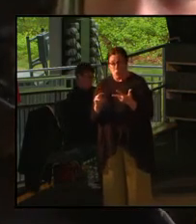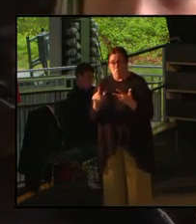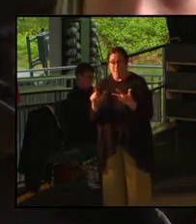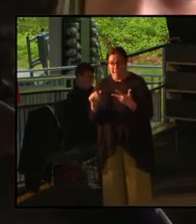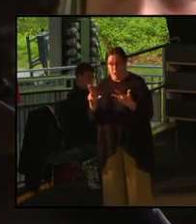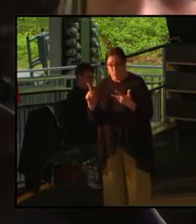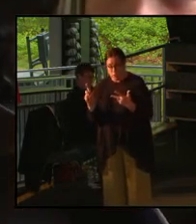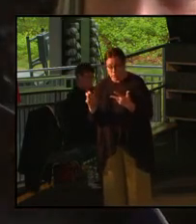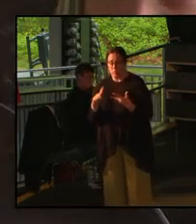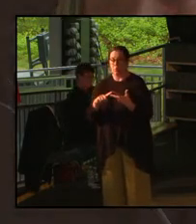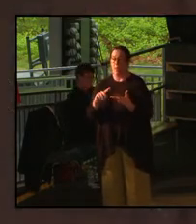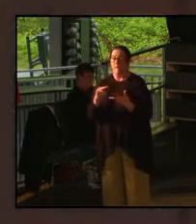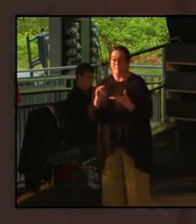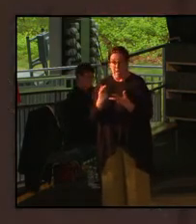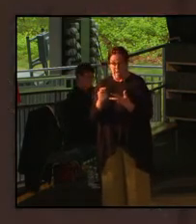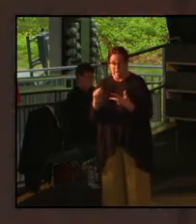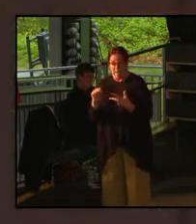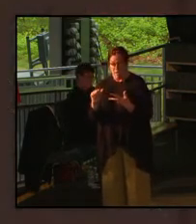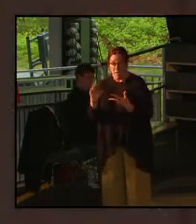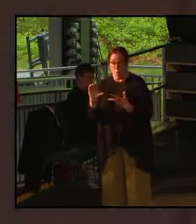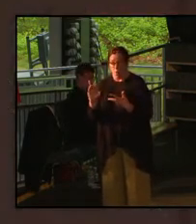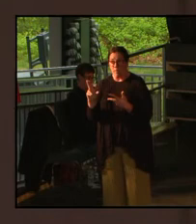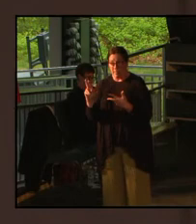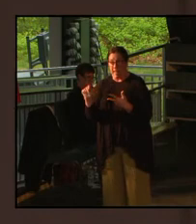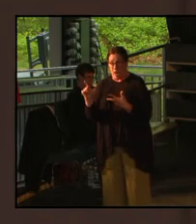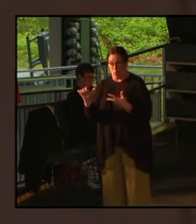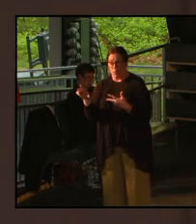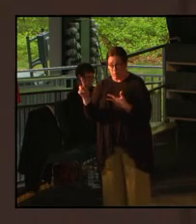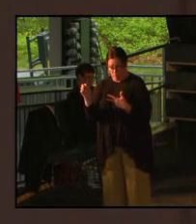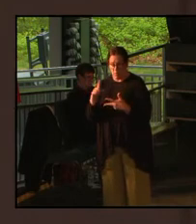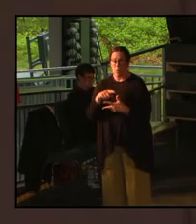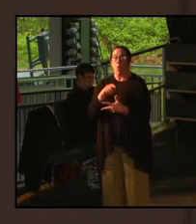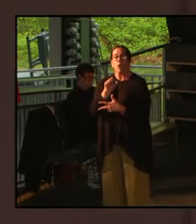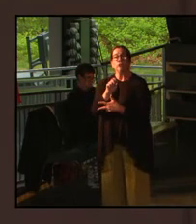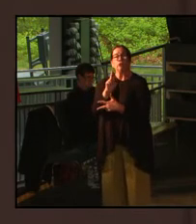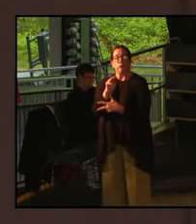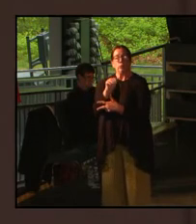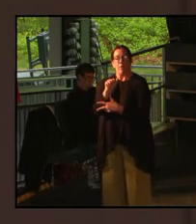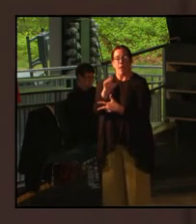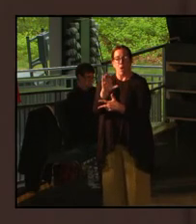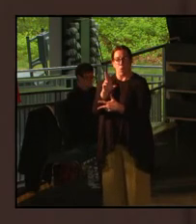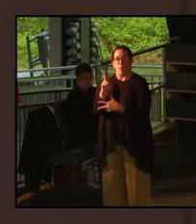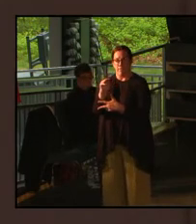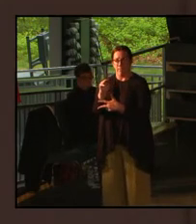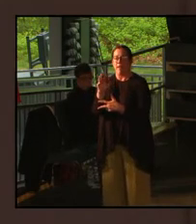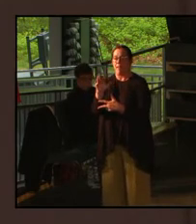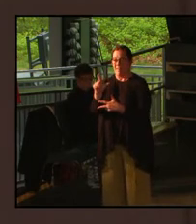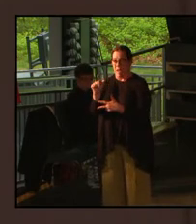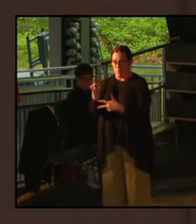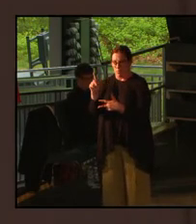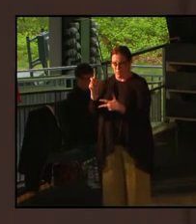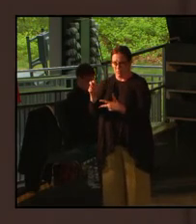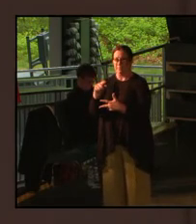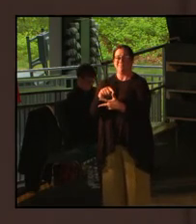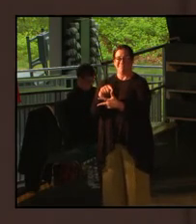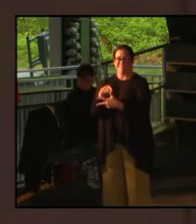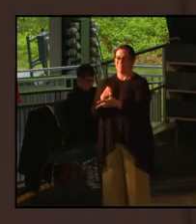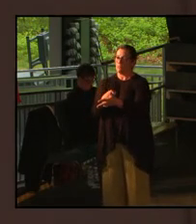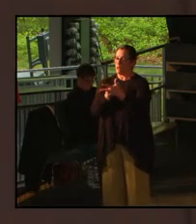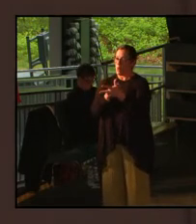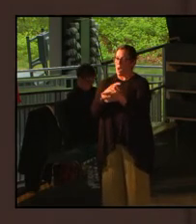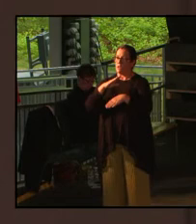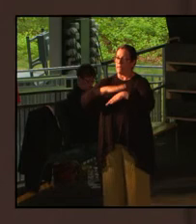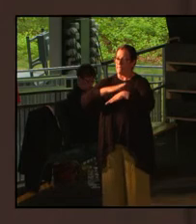cum laude, or summa cum laude. To achieve summa cum laude requires a minimum grade